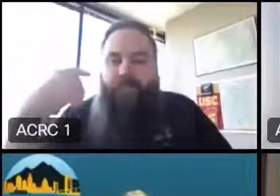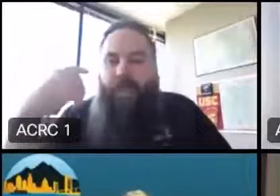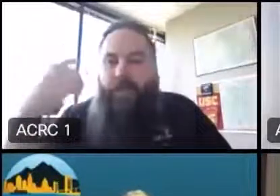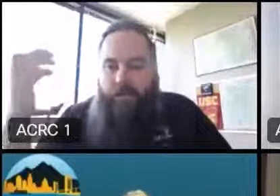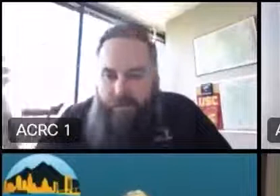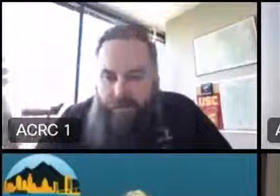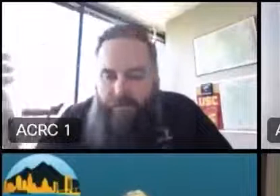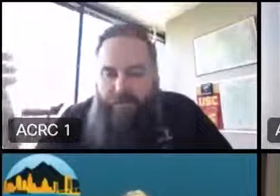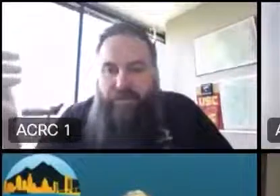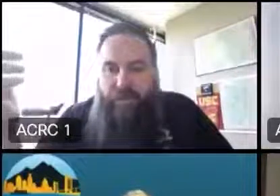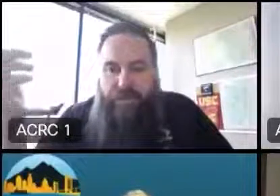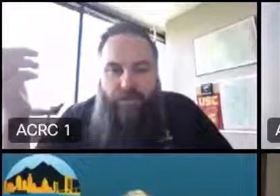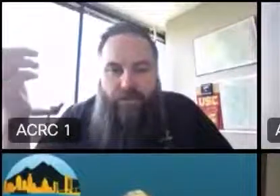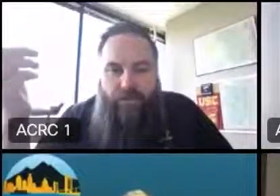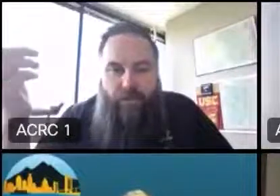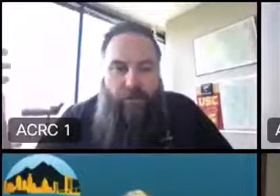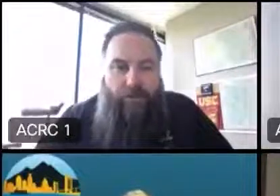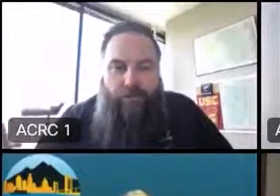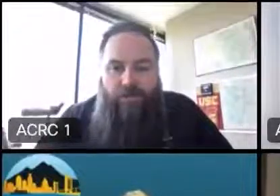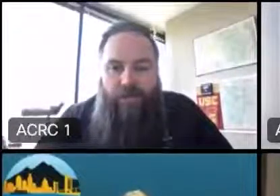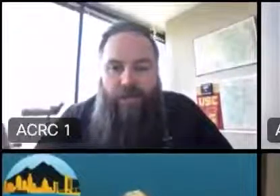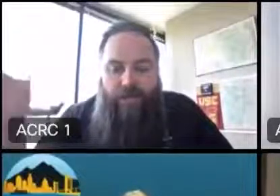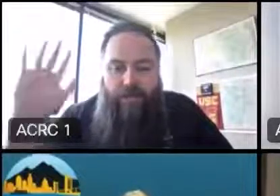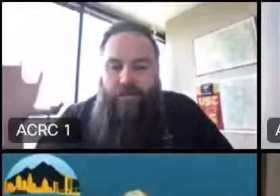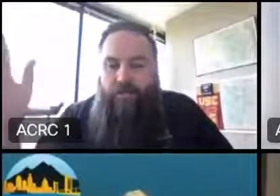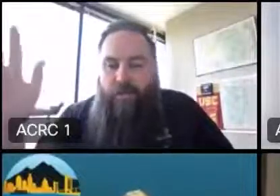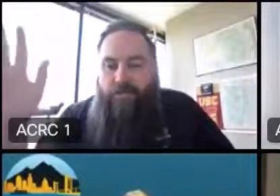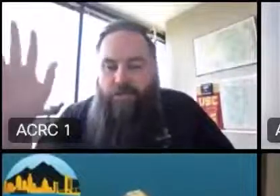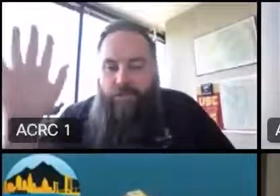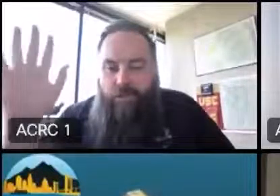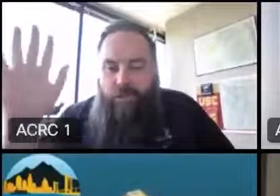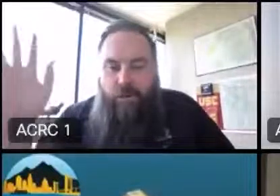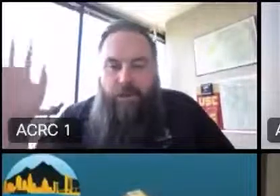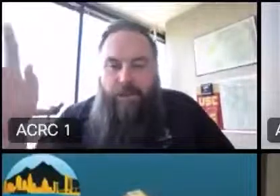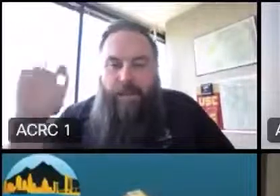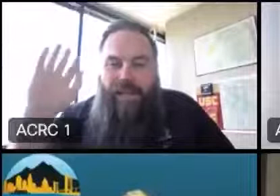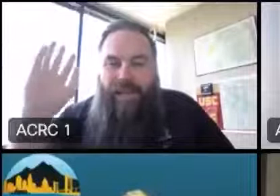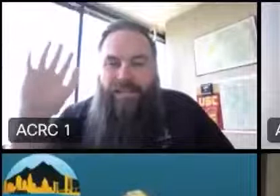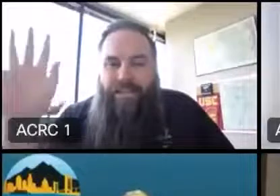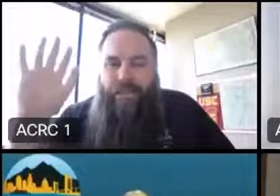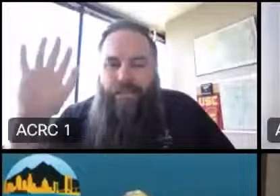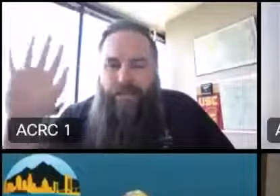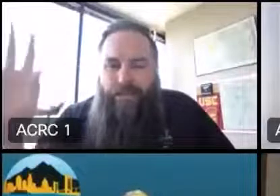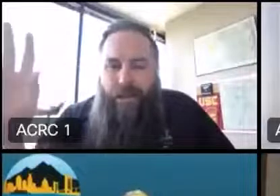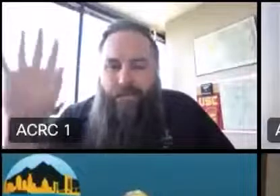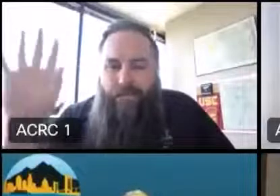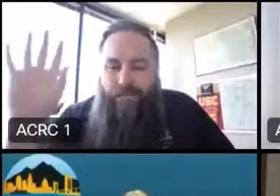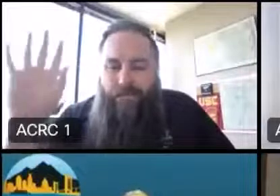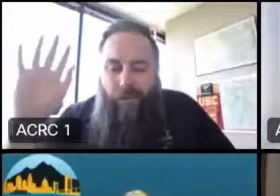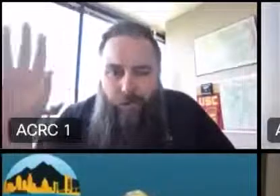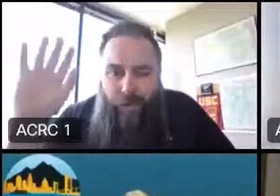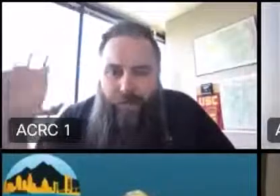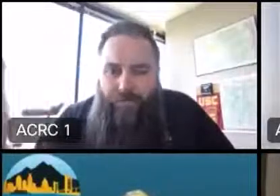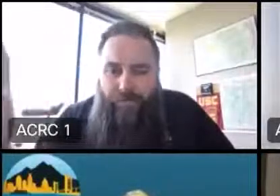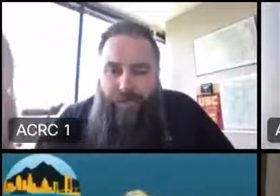expecting us to pay it out? Is it an expectation that it's still going to go through the contractor with DDS? So we'll let you know about that. And I just want to give you a shout out, all